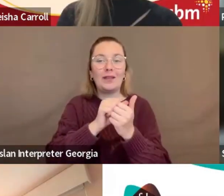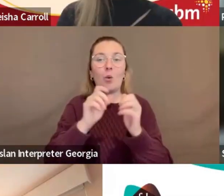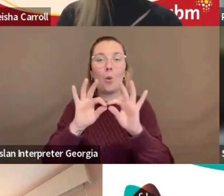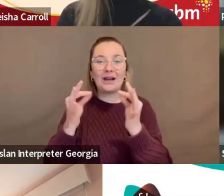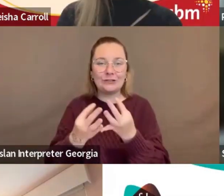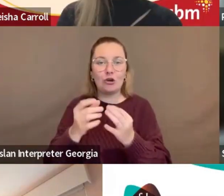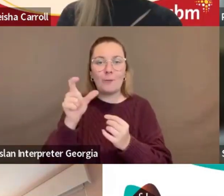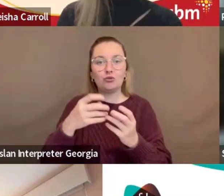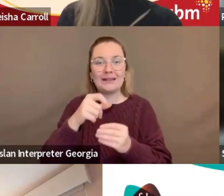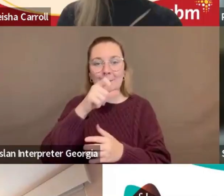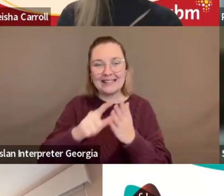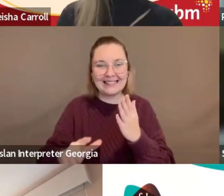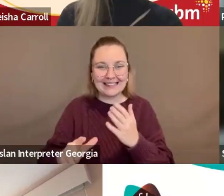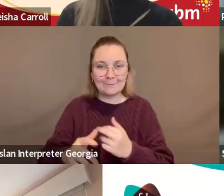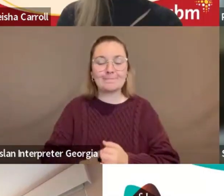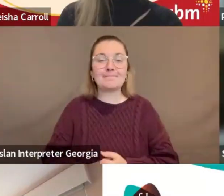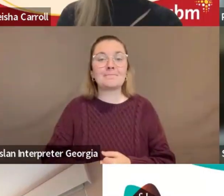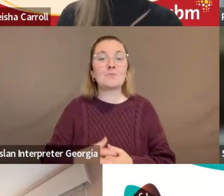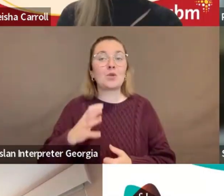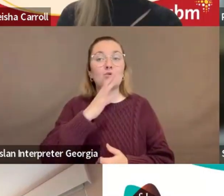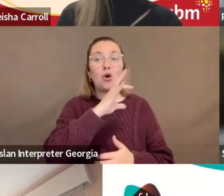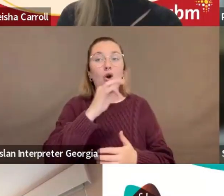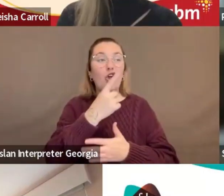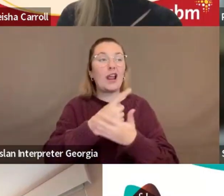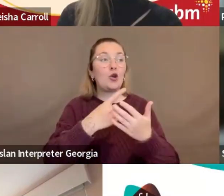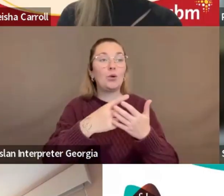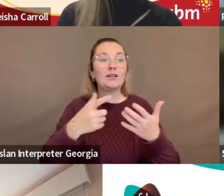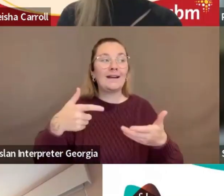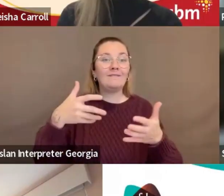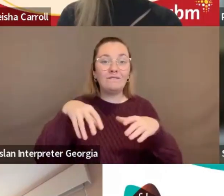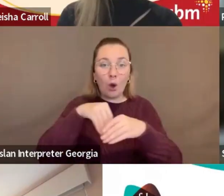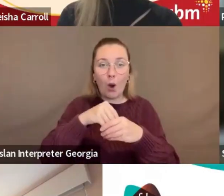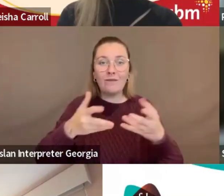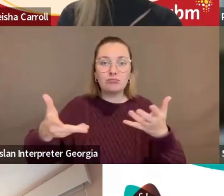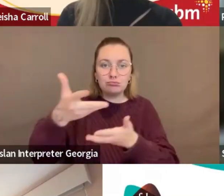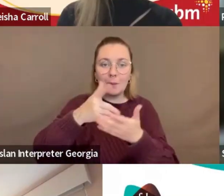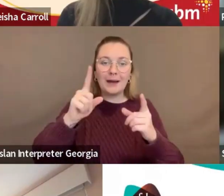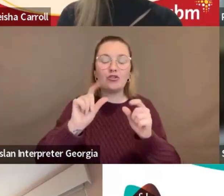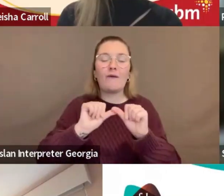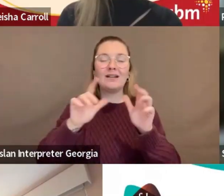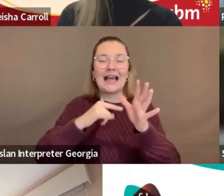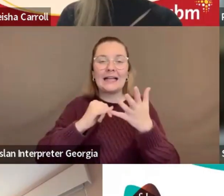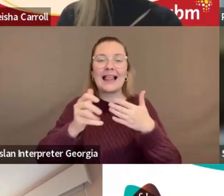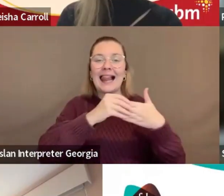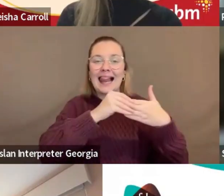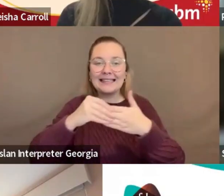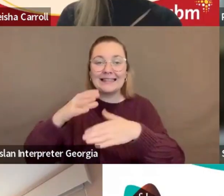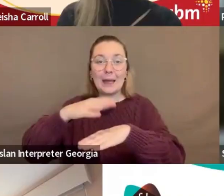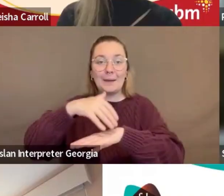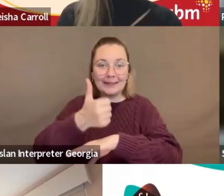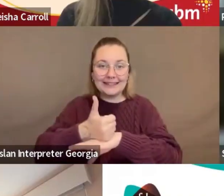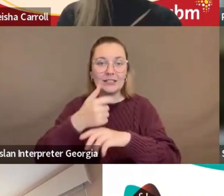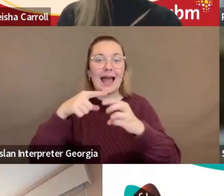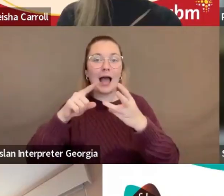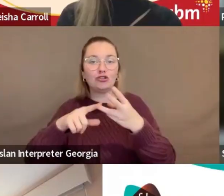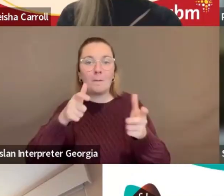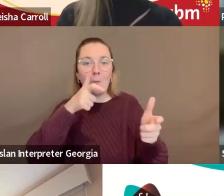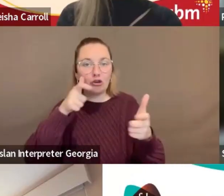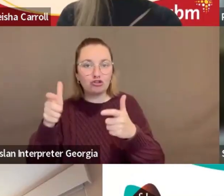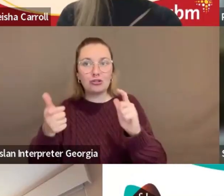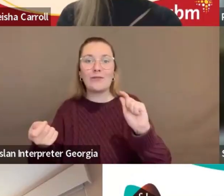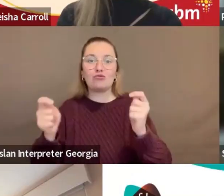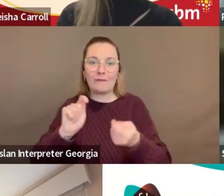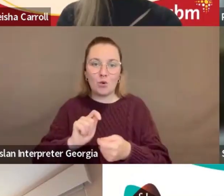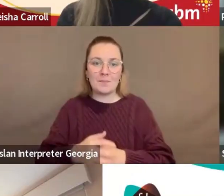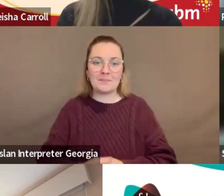of persons with disabilities, not only as contributors to the dialogue, but obviously as leaders, implementers and monitors of the